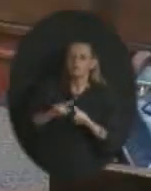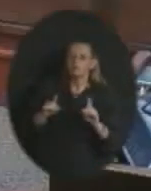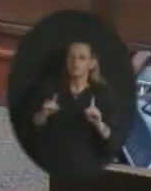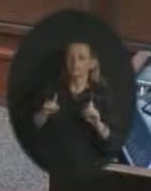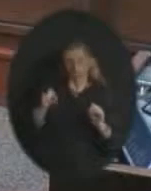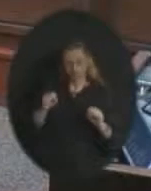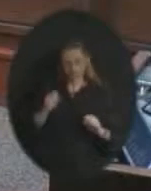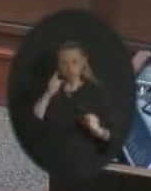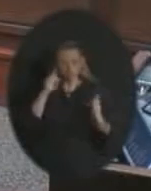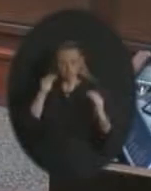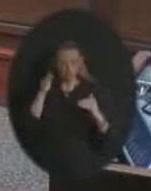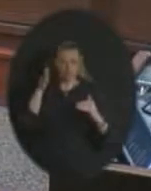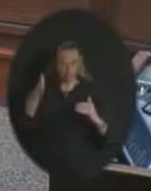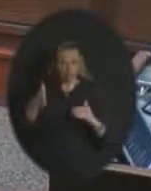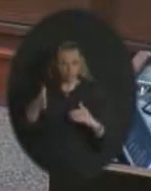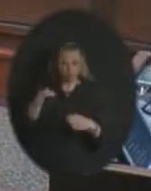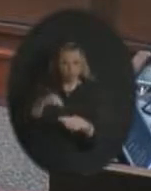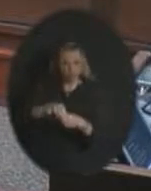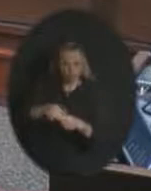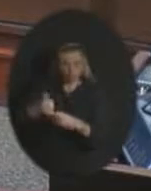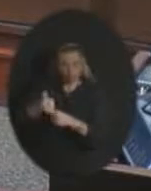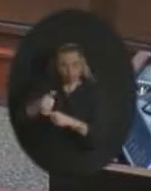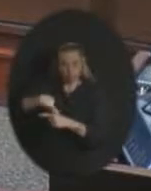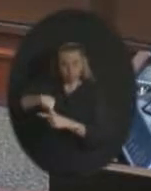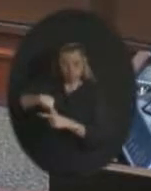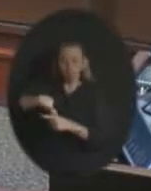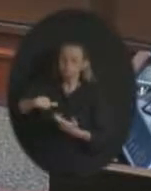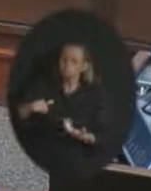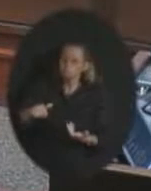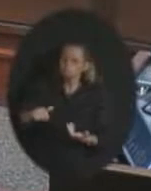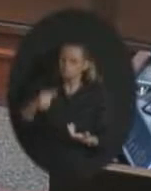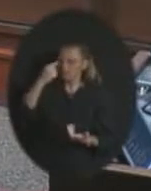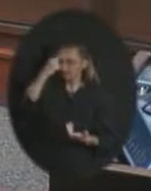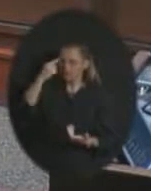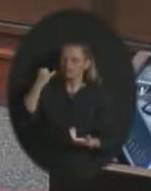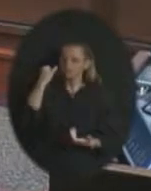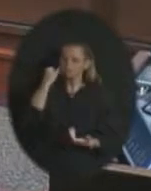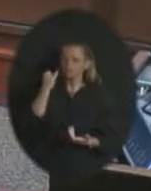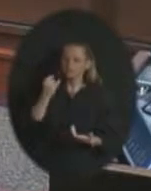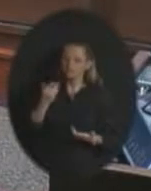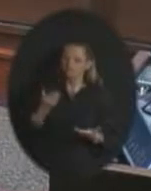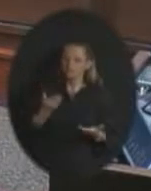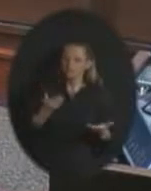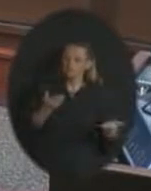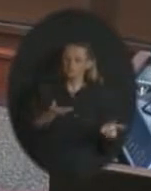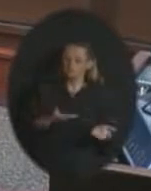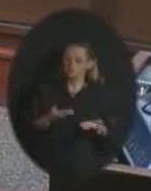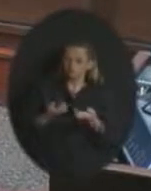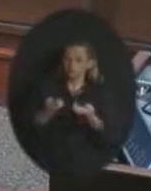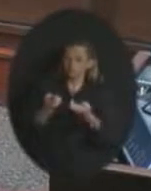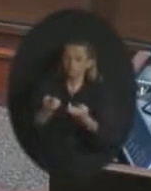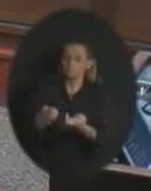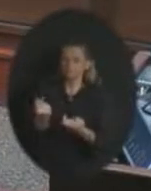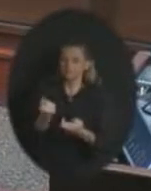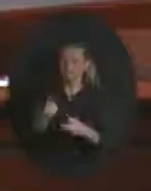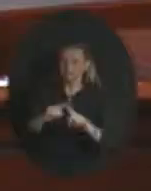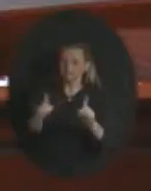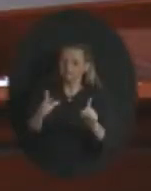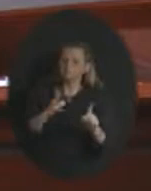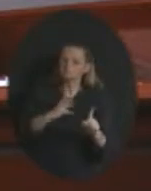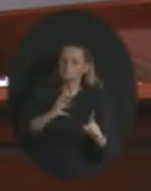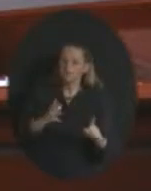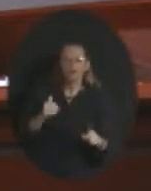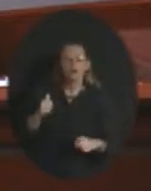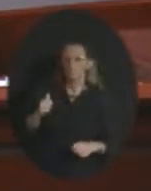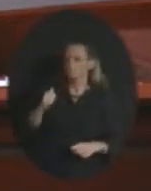voting up or down at some point? I think it would be if we were to bring a recommendation to do something different. Would not bring it back to you to say we're